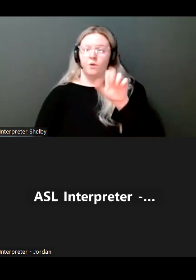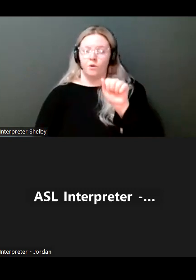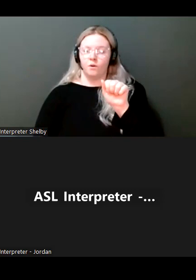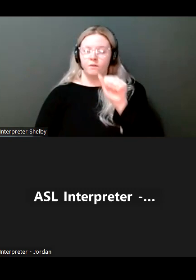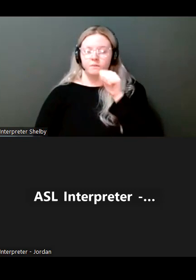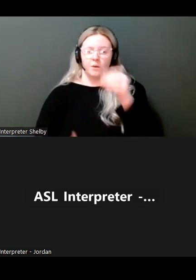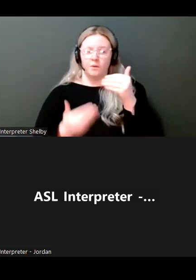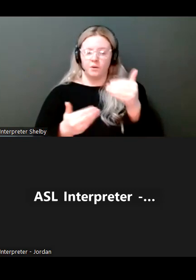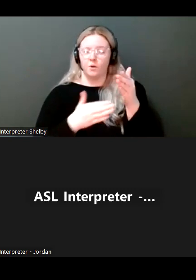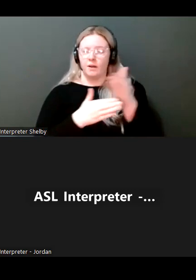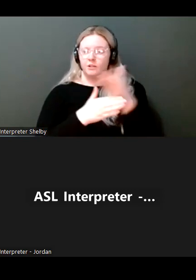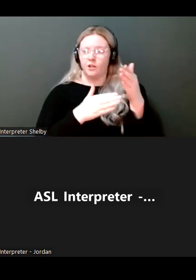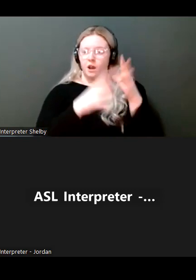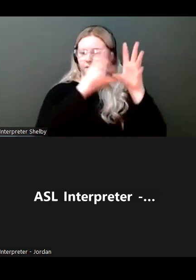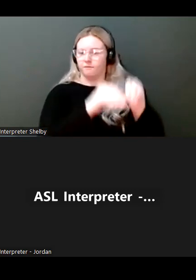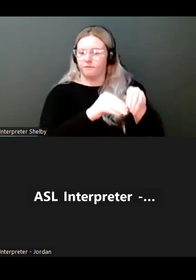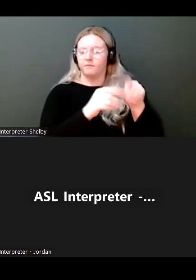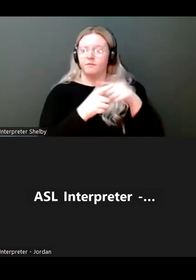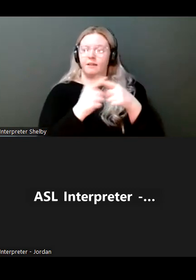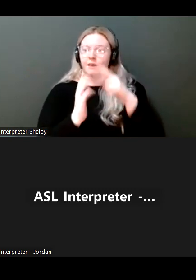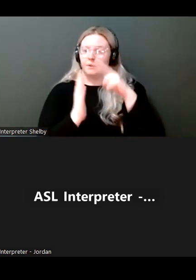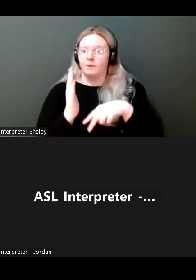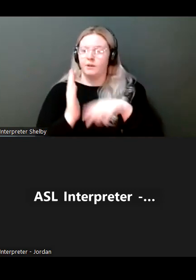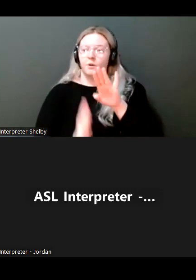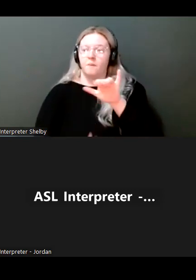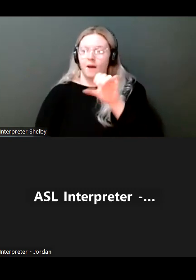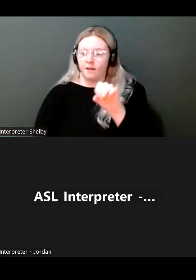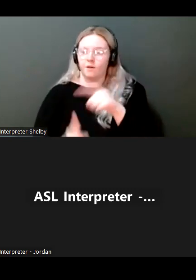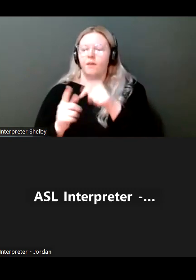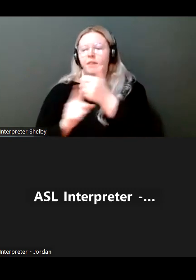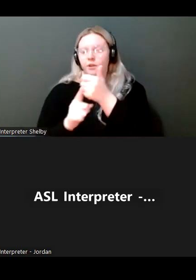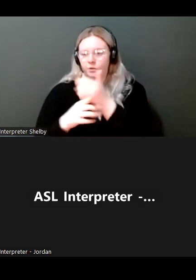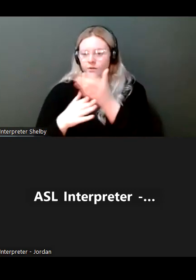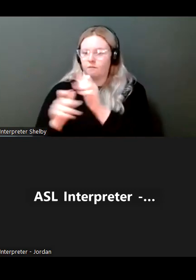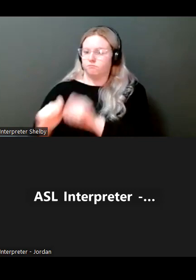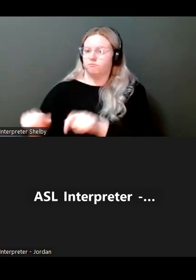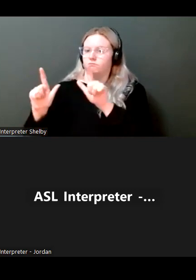stop sharing my screen while I'm reading out your bio, so you can go ahead and start your screen and get your slides ready.